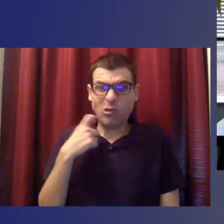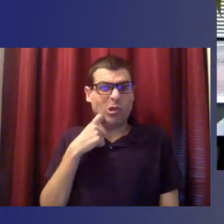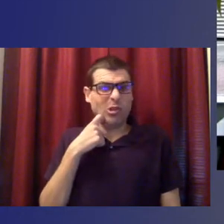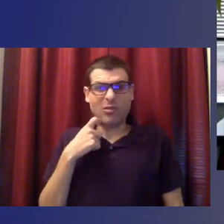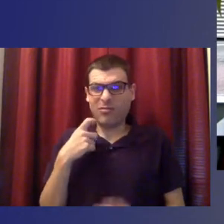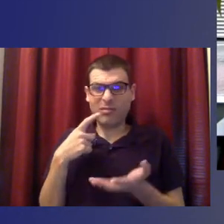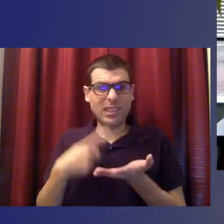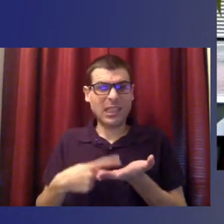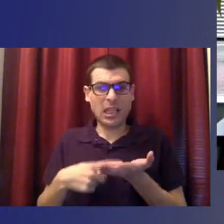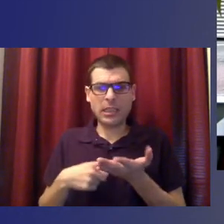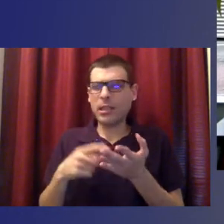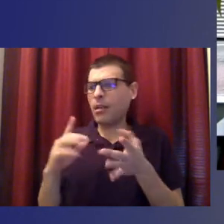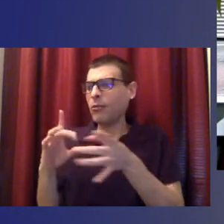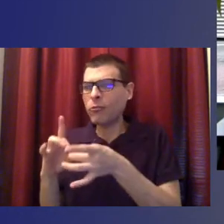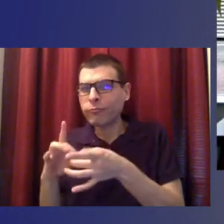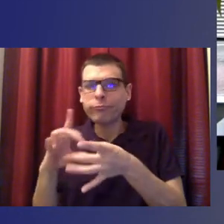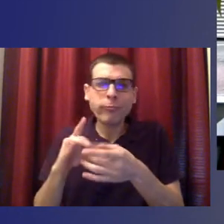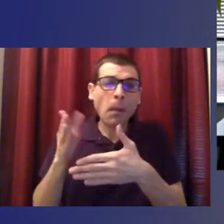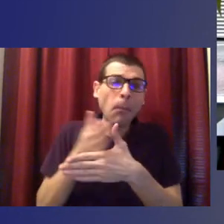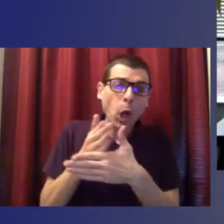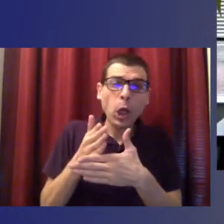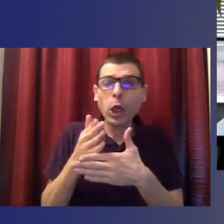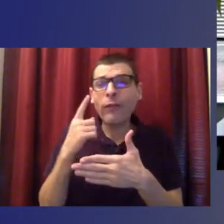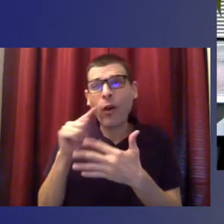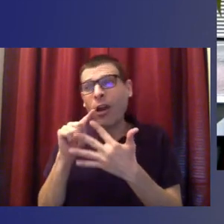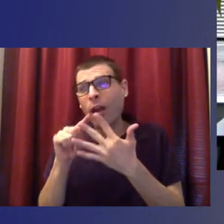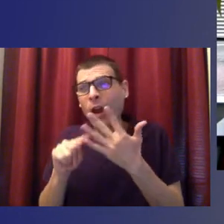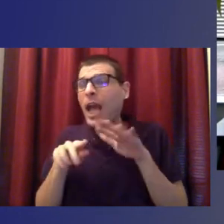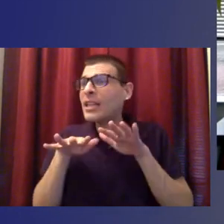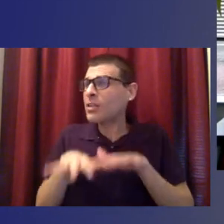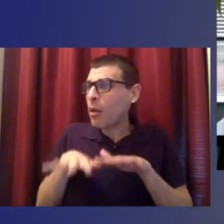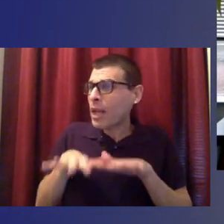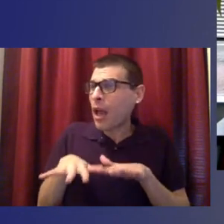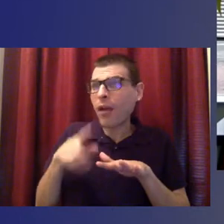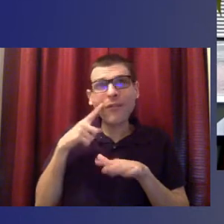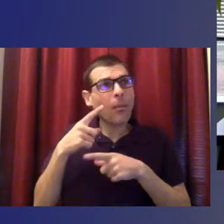of slowing down to ultimately go fast.